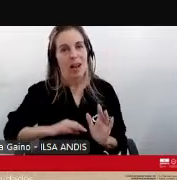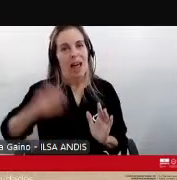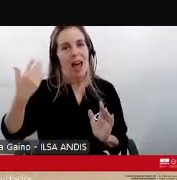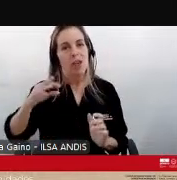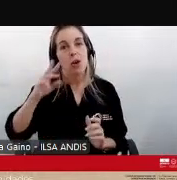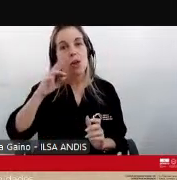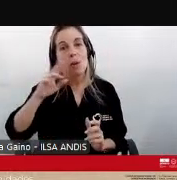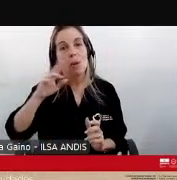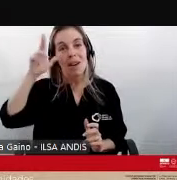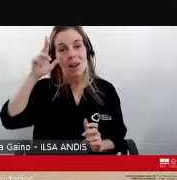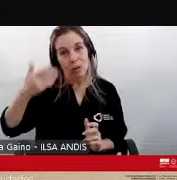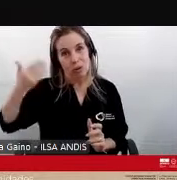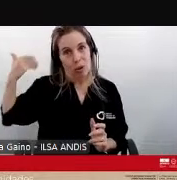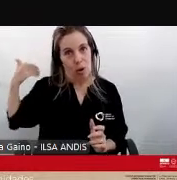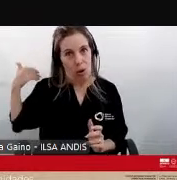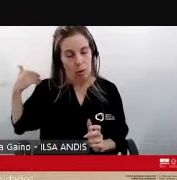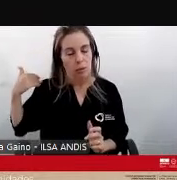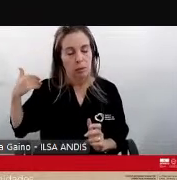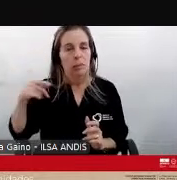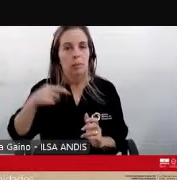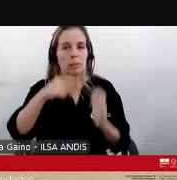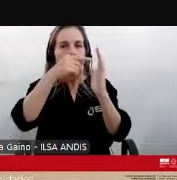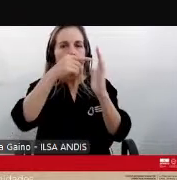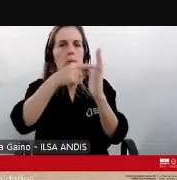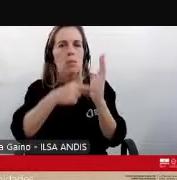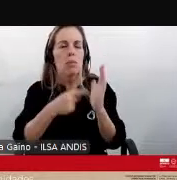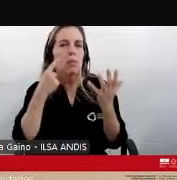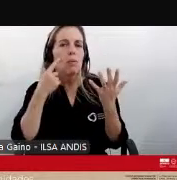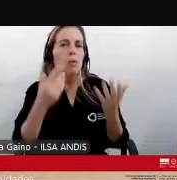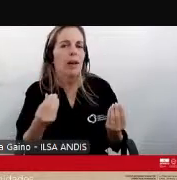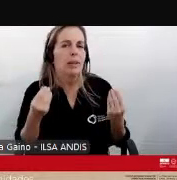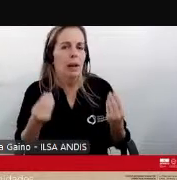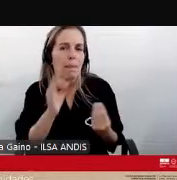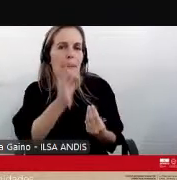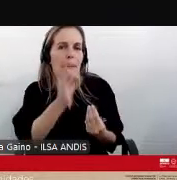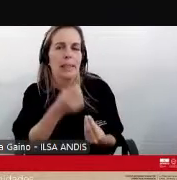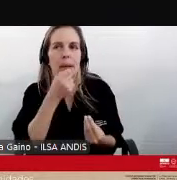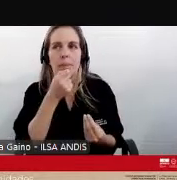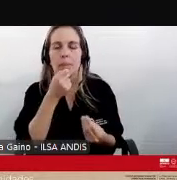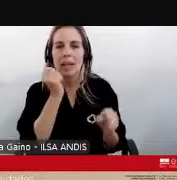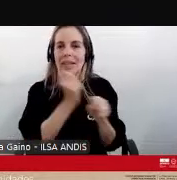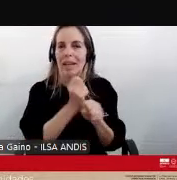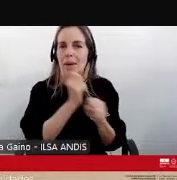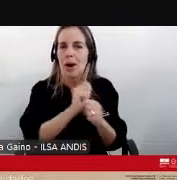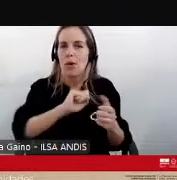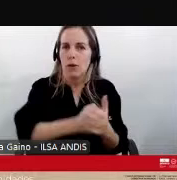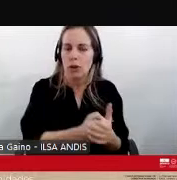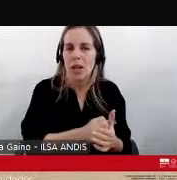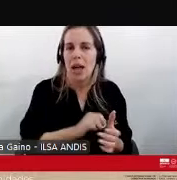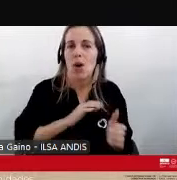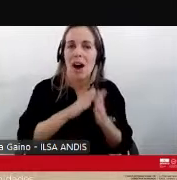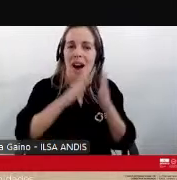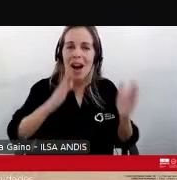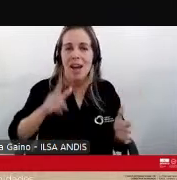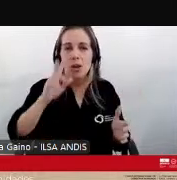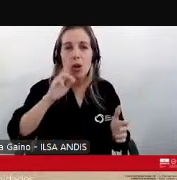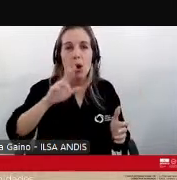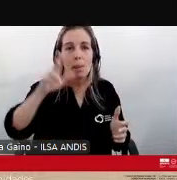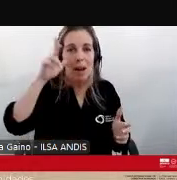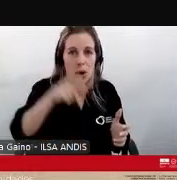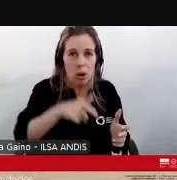count indicators of 2012, the International Conference of Labor Statistician